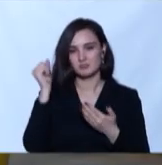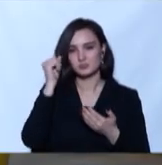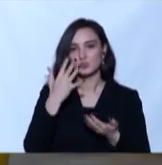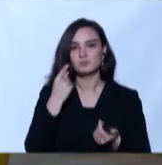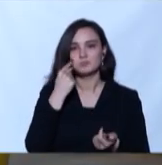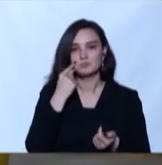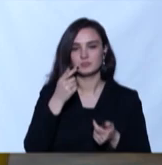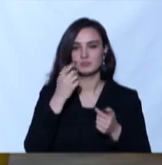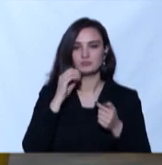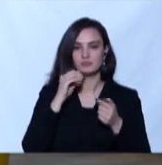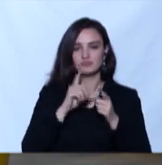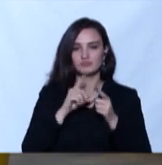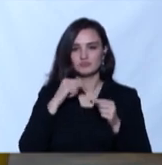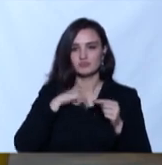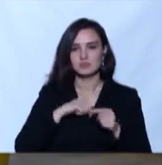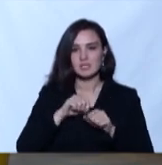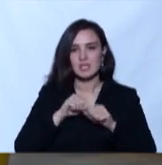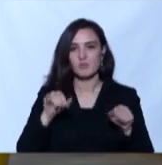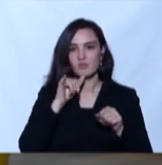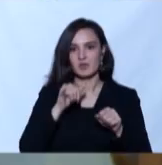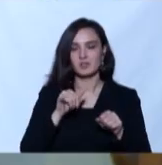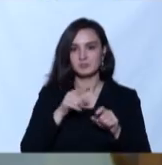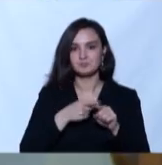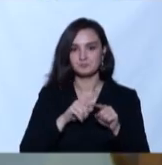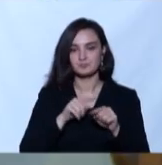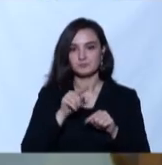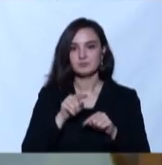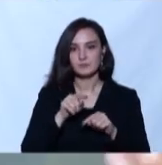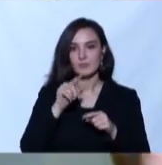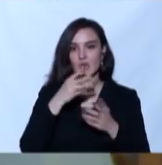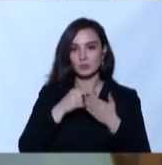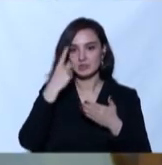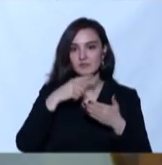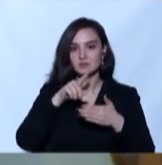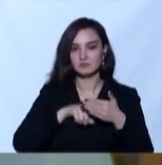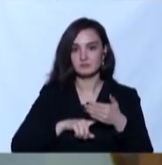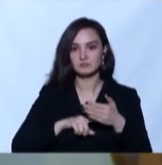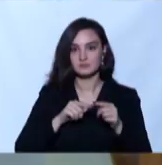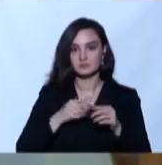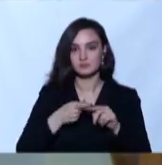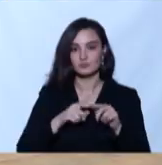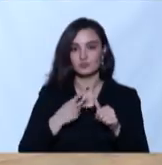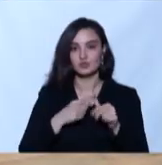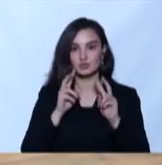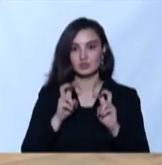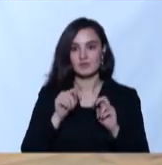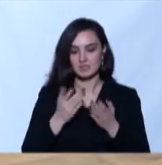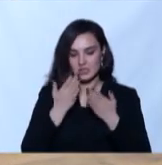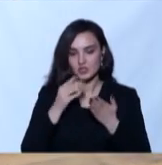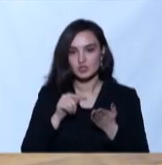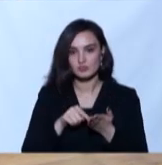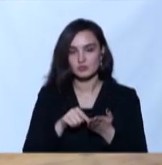inside, but you were brave anyways and you showed yourself to be very confident, this would be a difference between the inner and outer worlds. Whereas